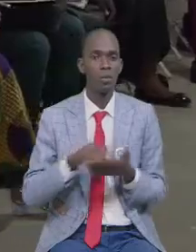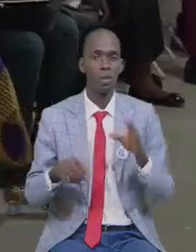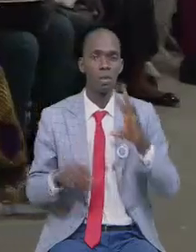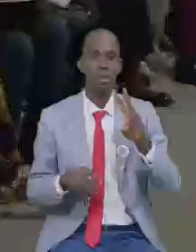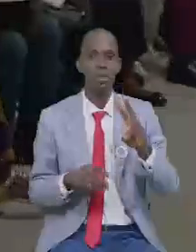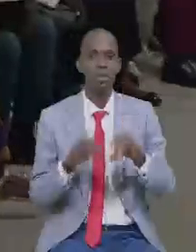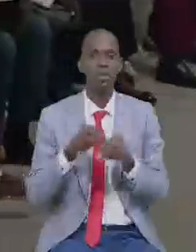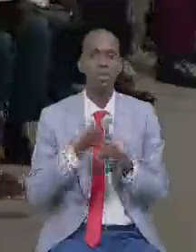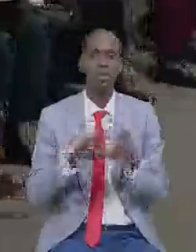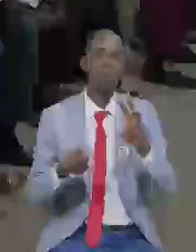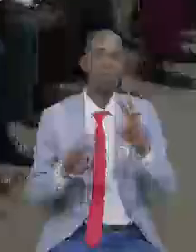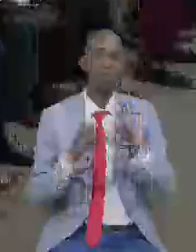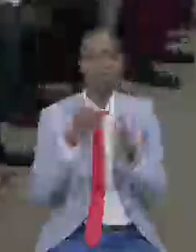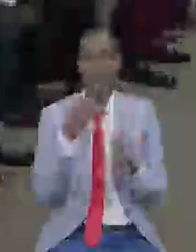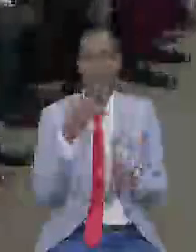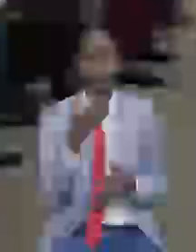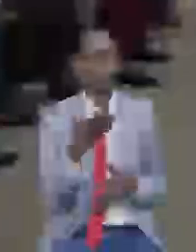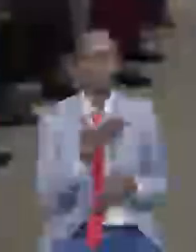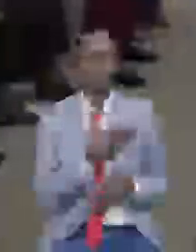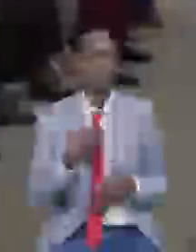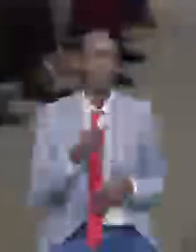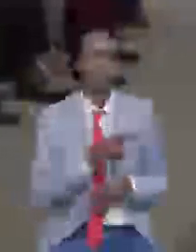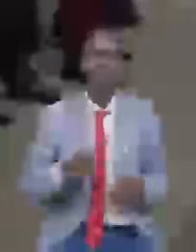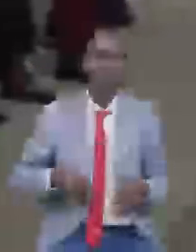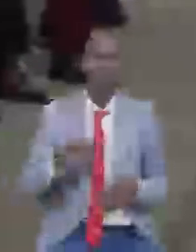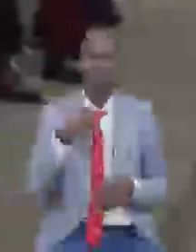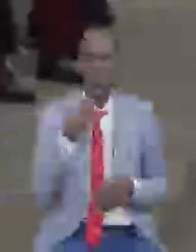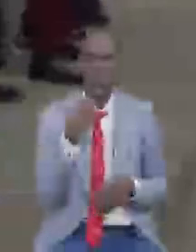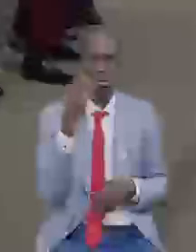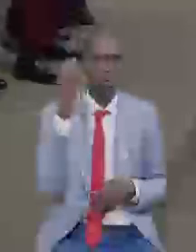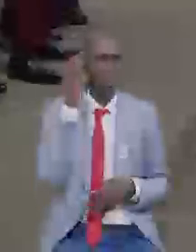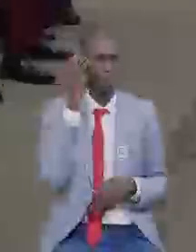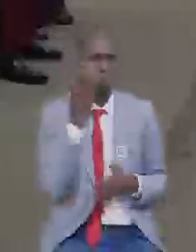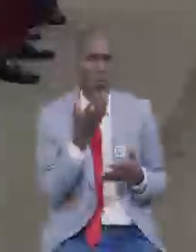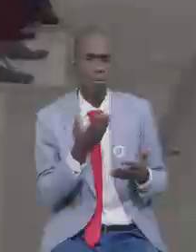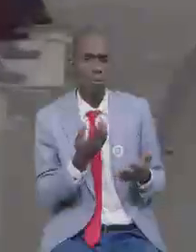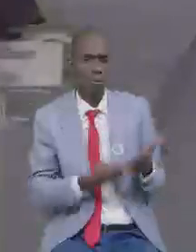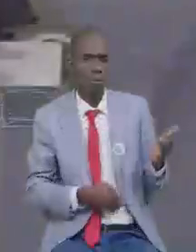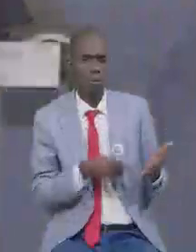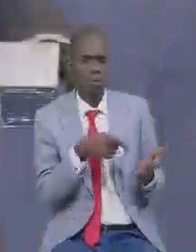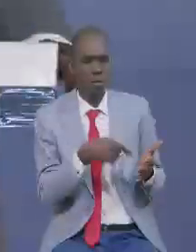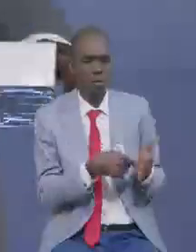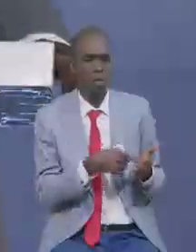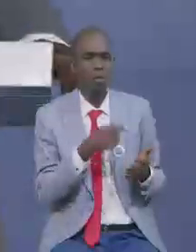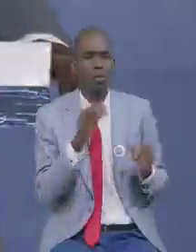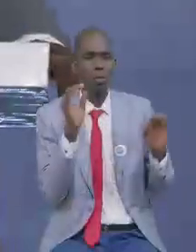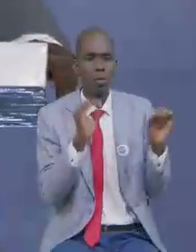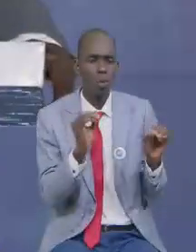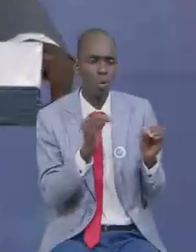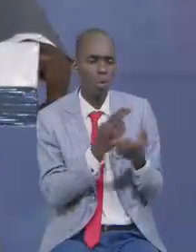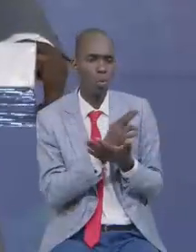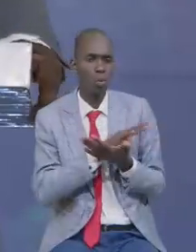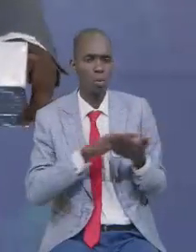verse 6 says, and the Lord said, hear what the unjust judge saith.